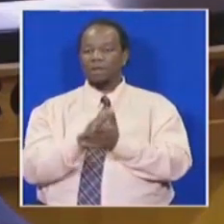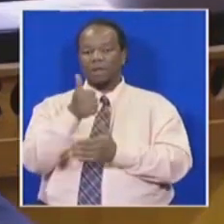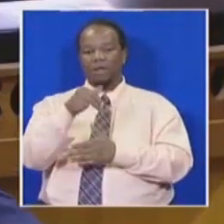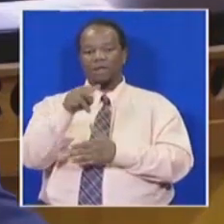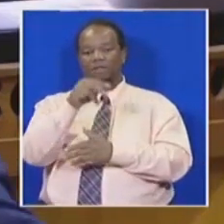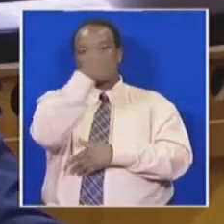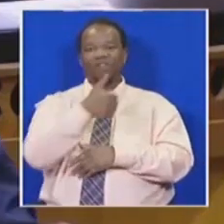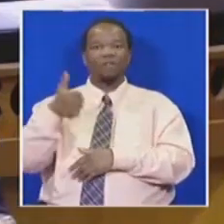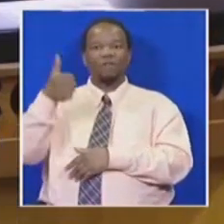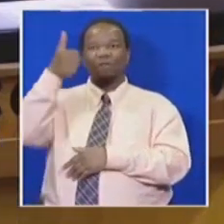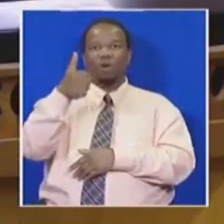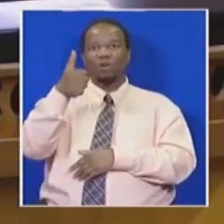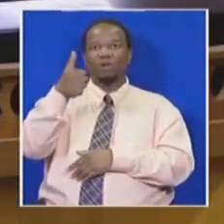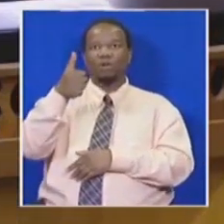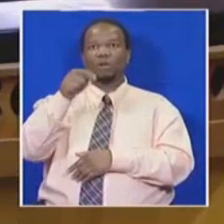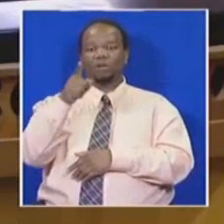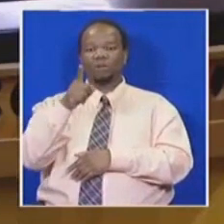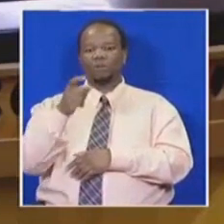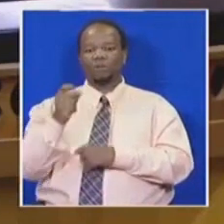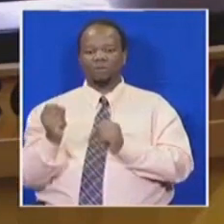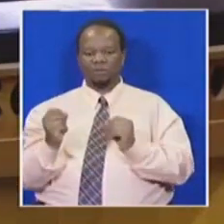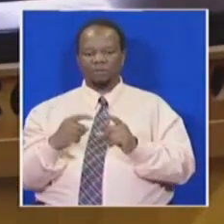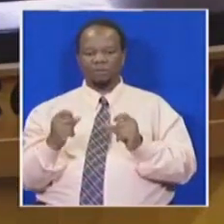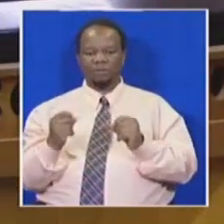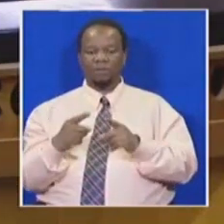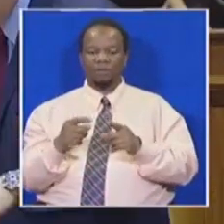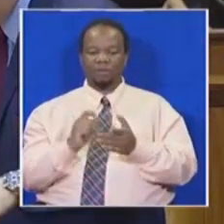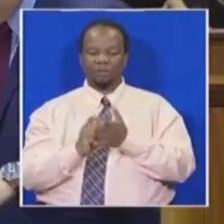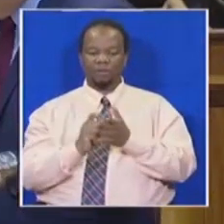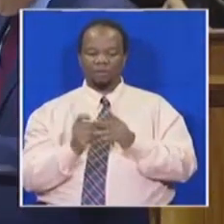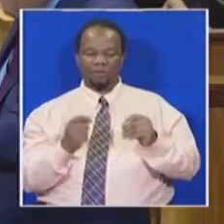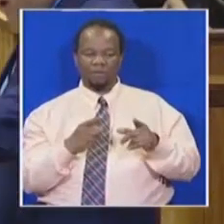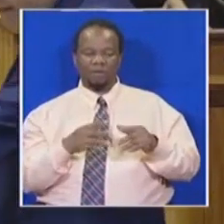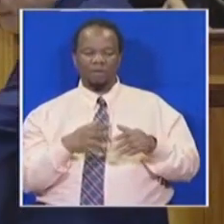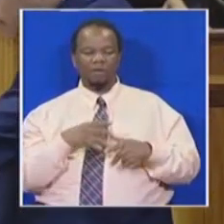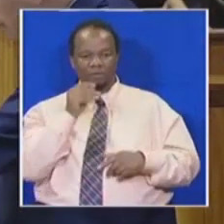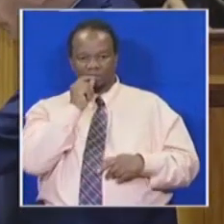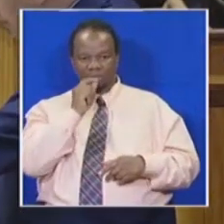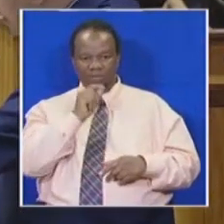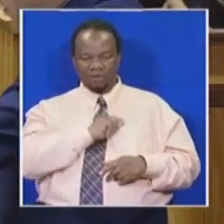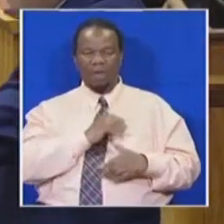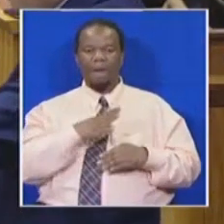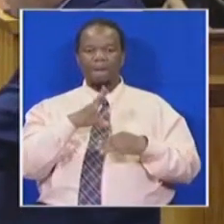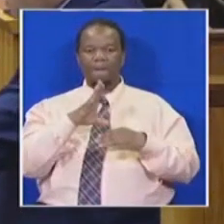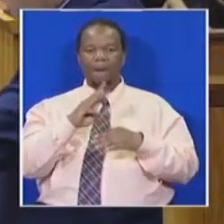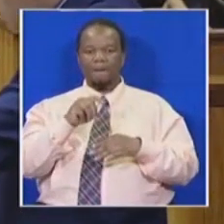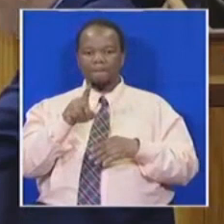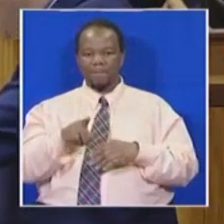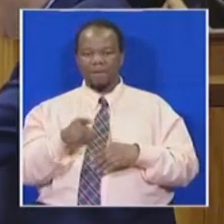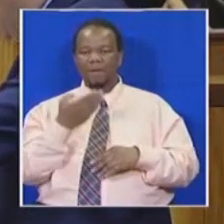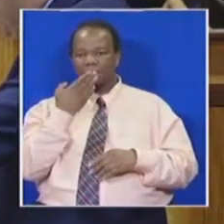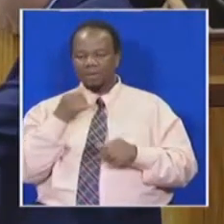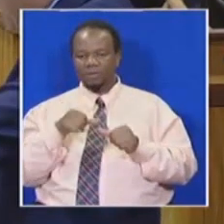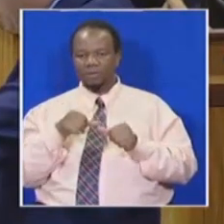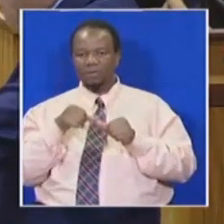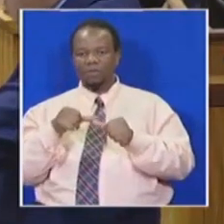party sends out his first text message. It reads, "Dear Members of Parliament, please proceed